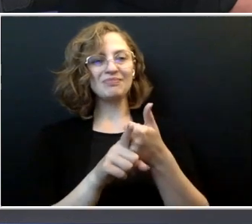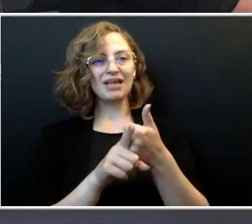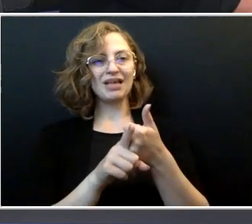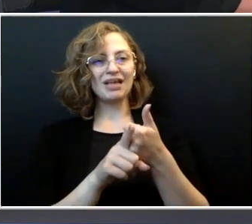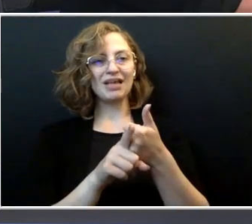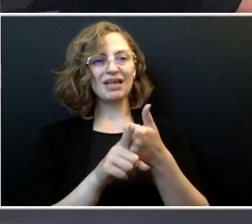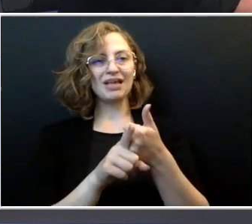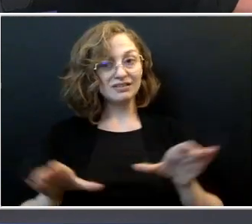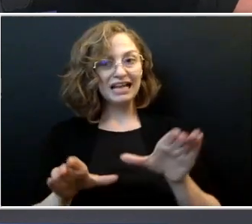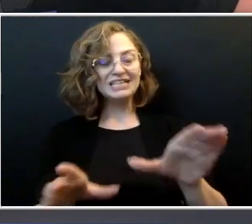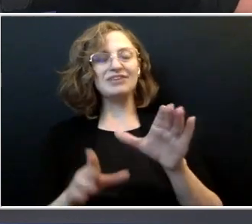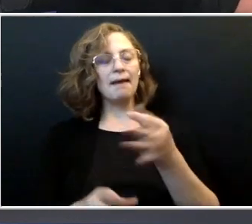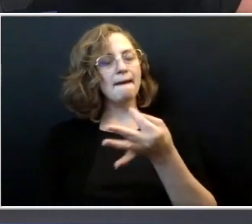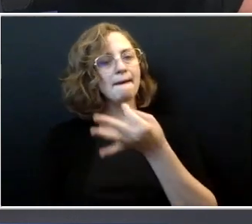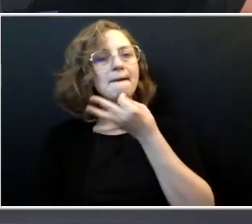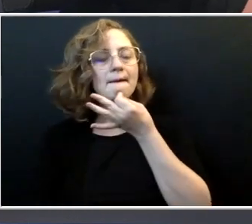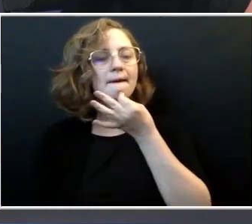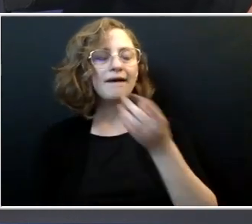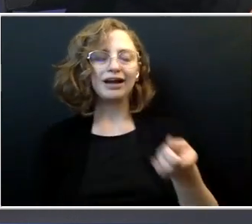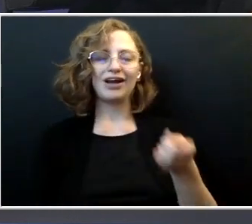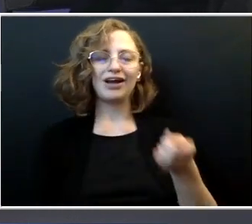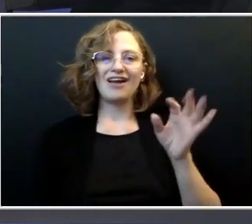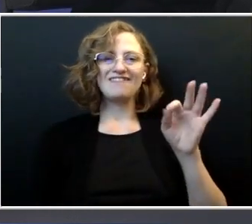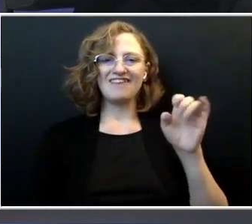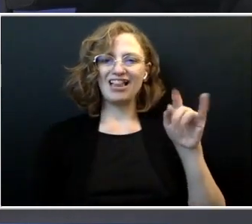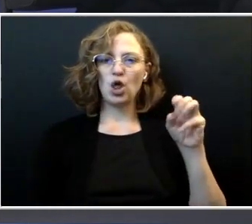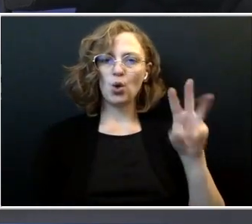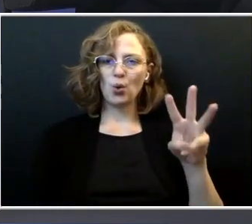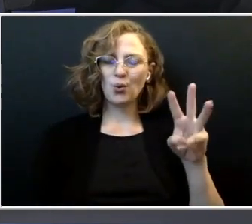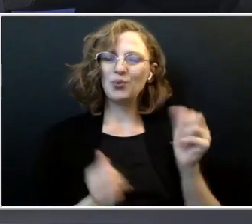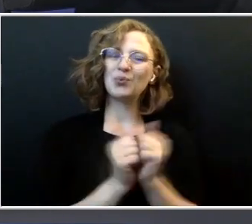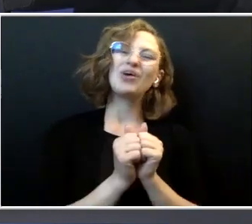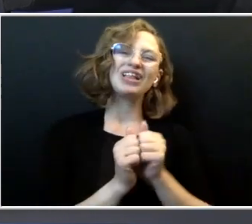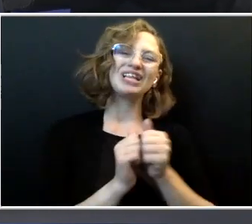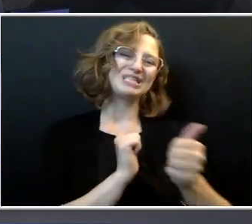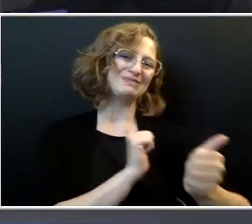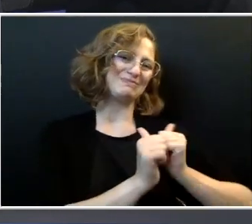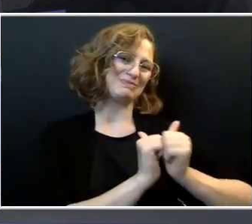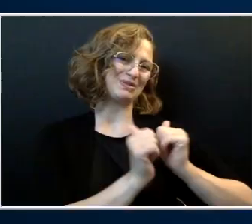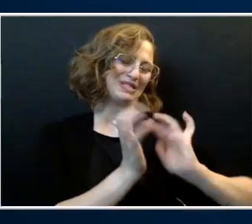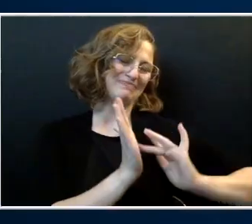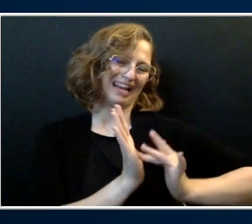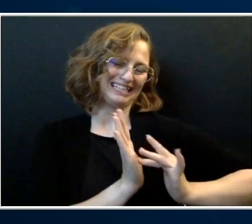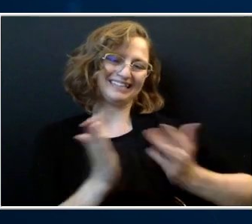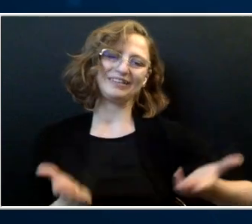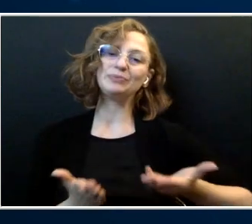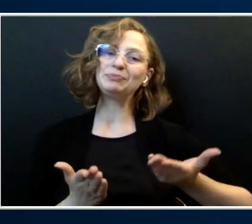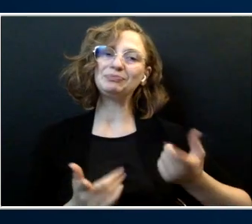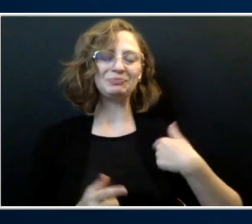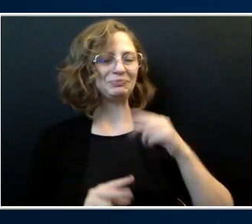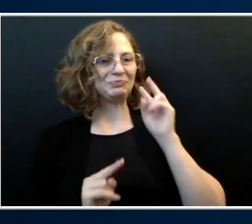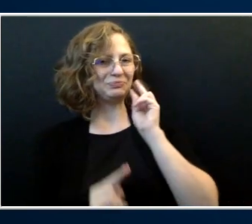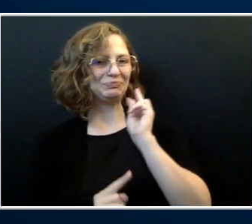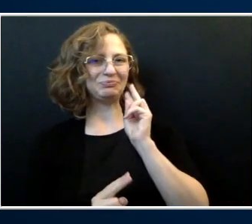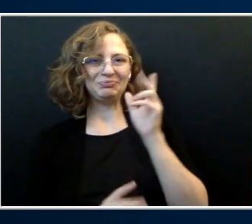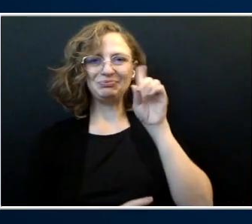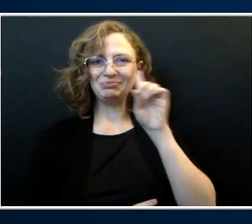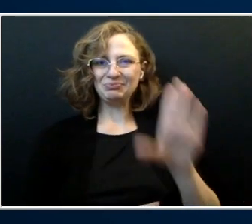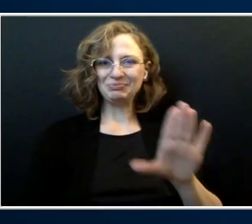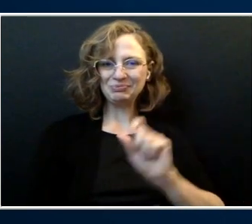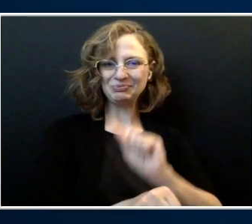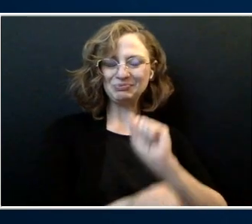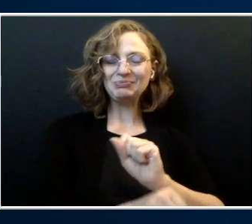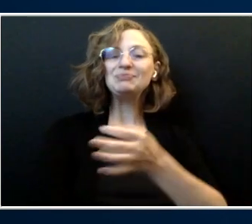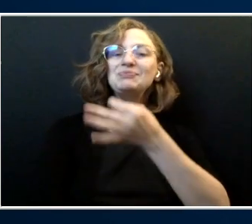Medicine. I'm really looking forward to hearing a little bit about your work. In a few moments, we're also going to visit